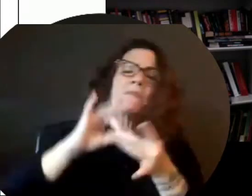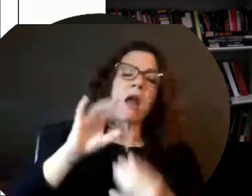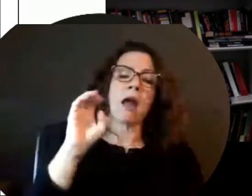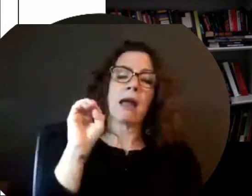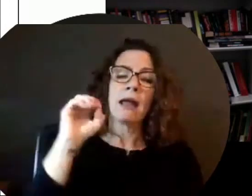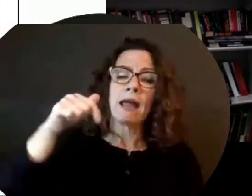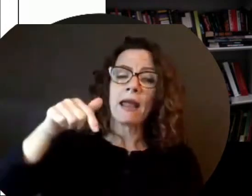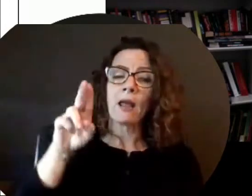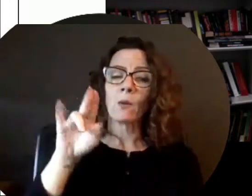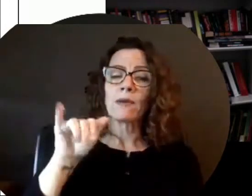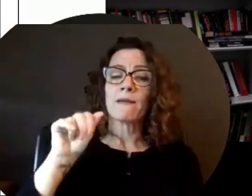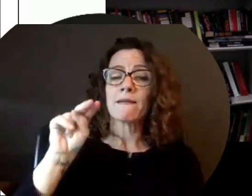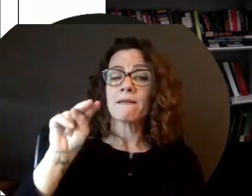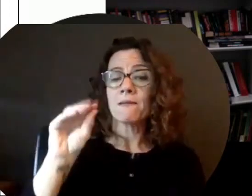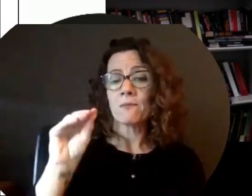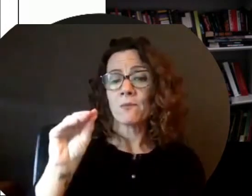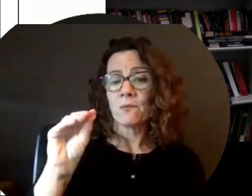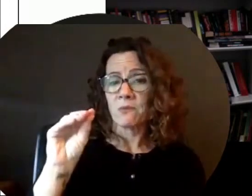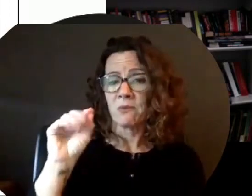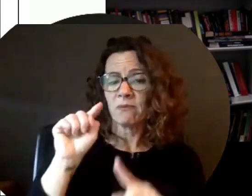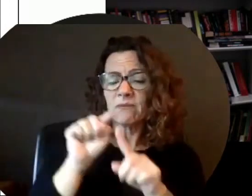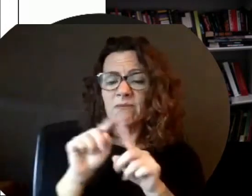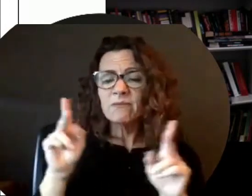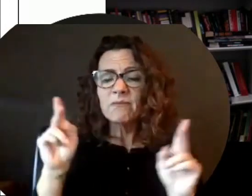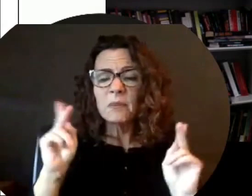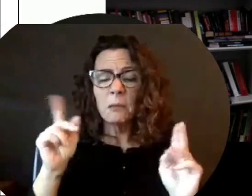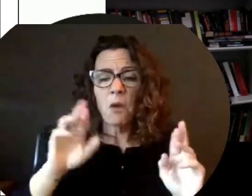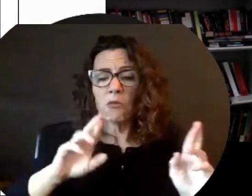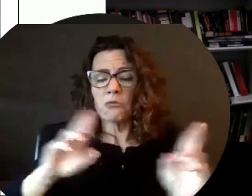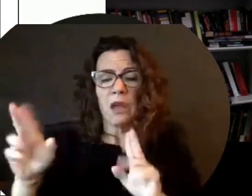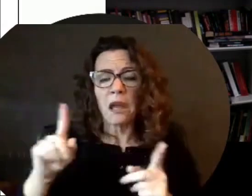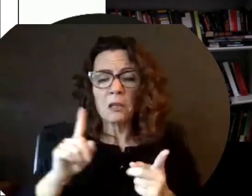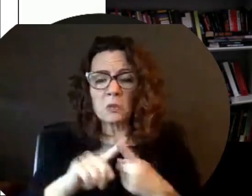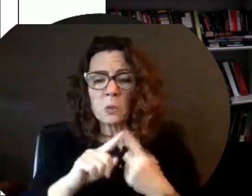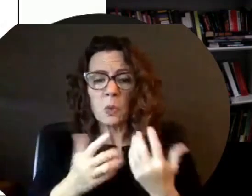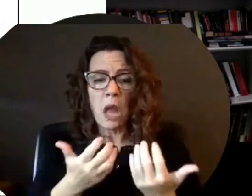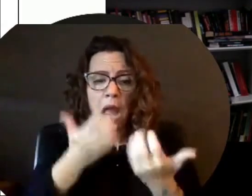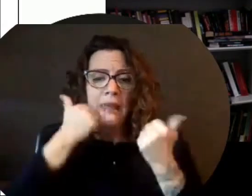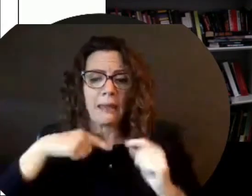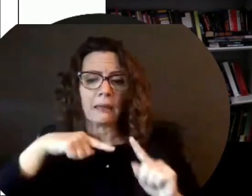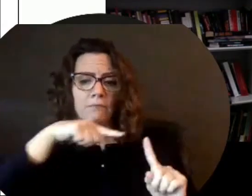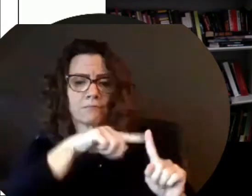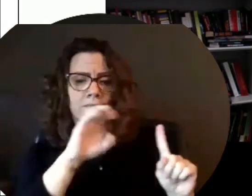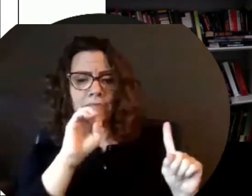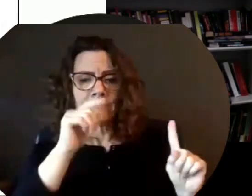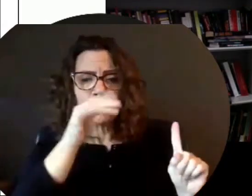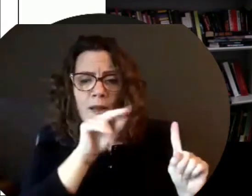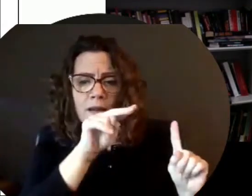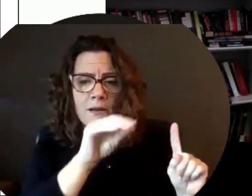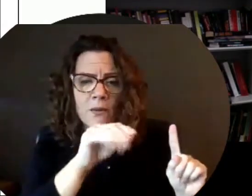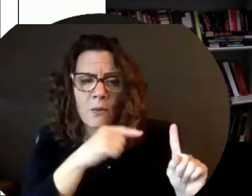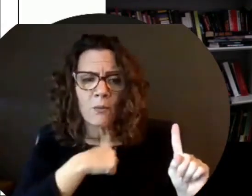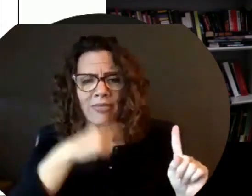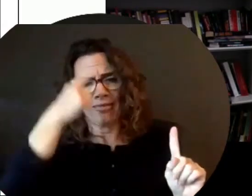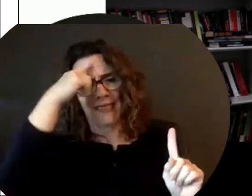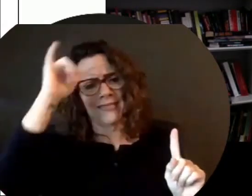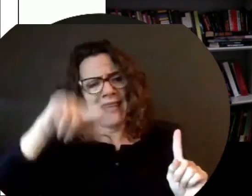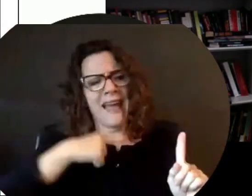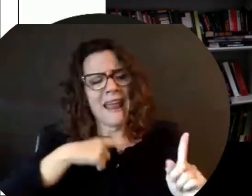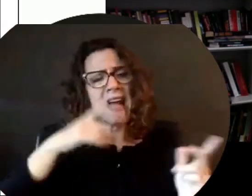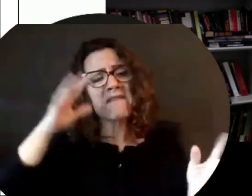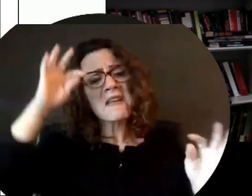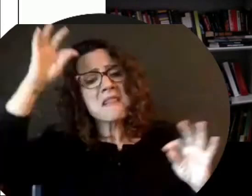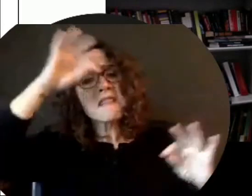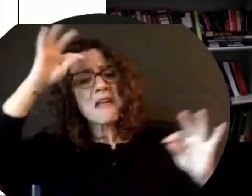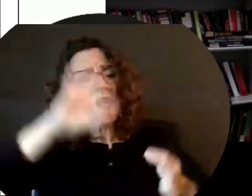of naive interpretation, but when we understand the ways in which slaves, as in the Caribbean and